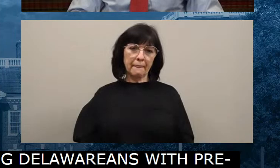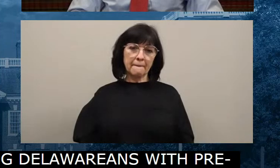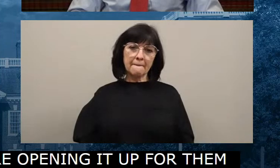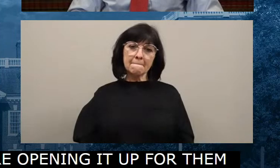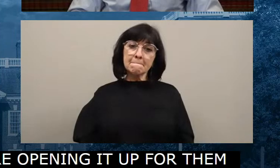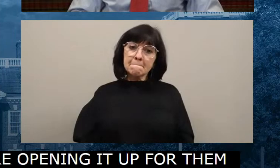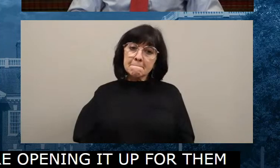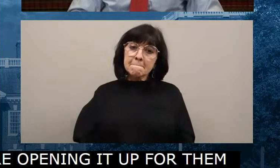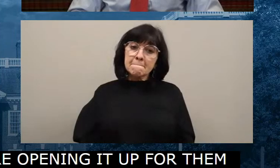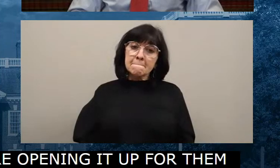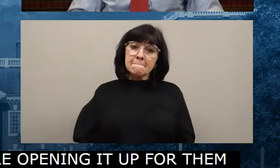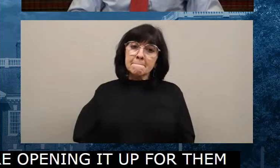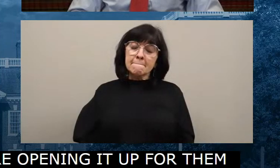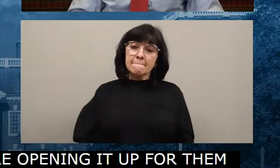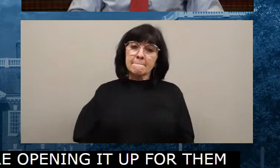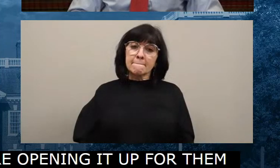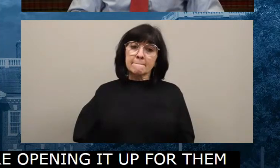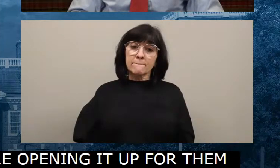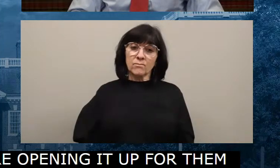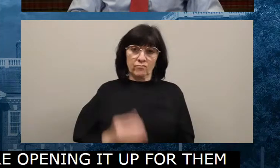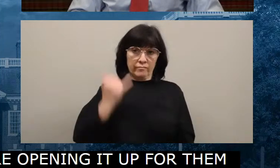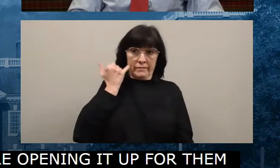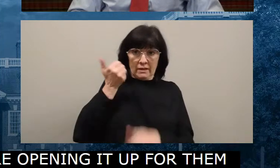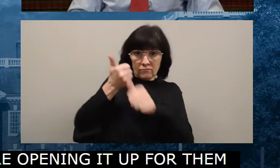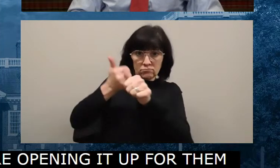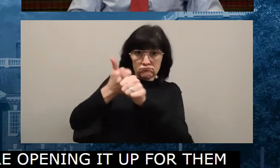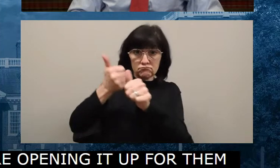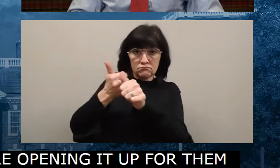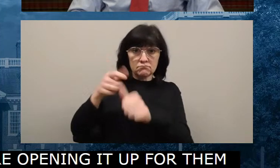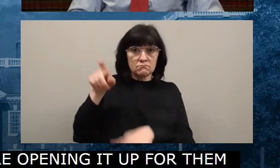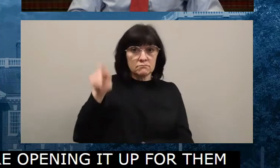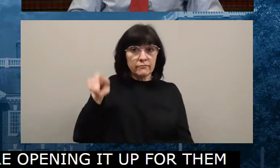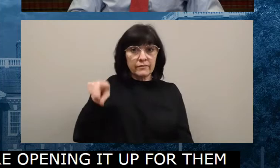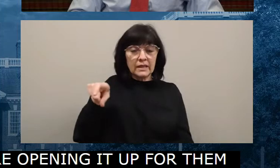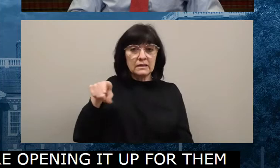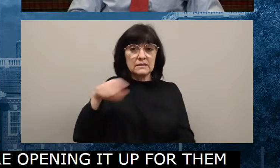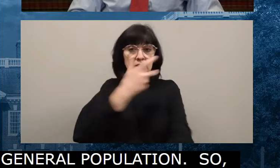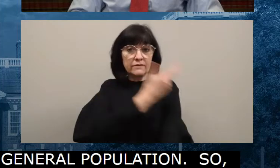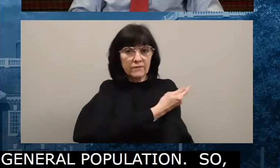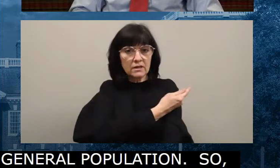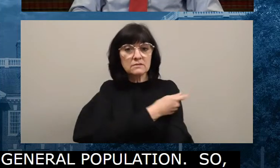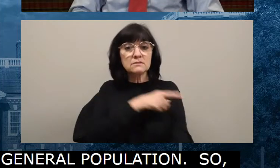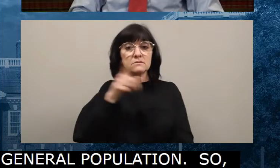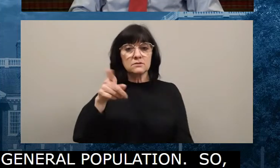So if you need to get a vaccine and register,